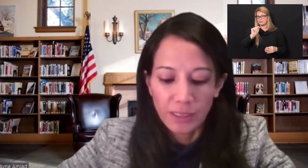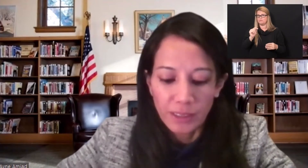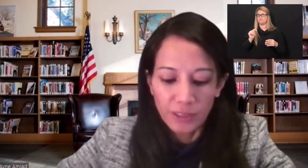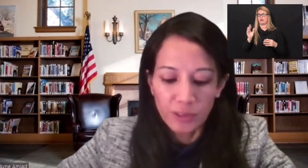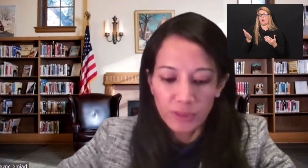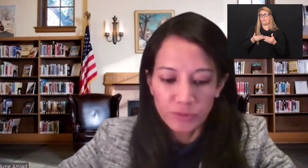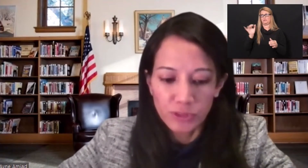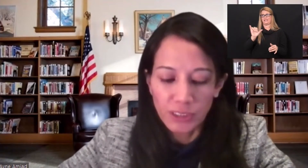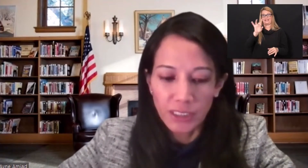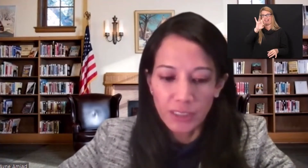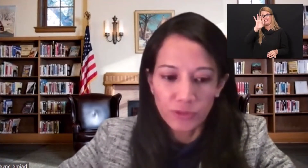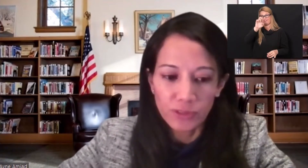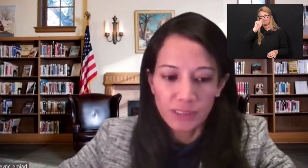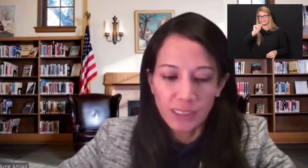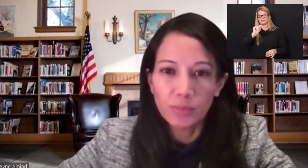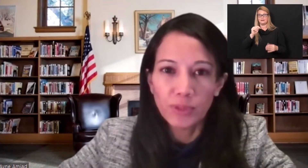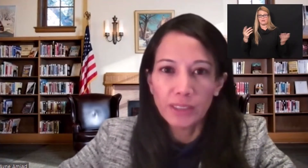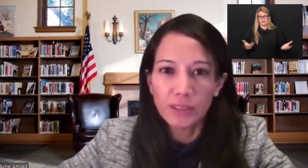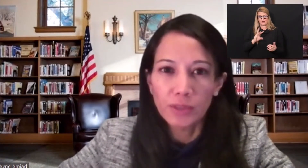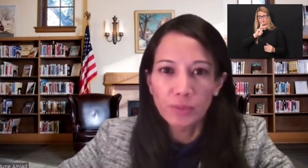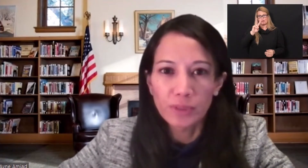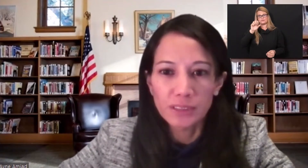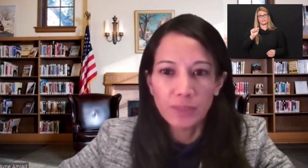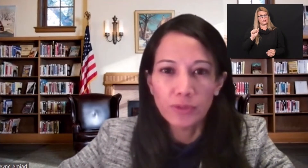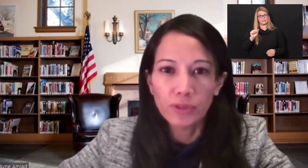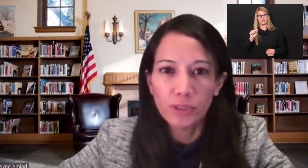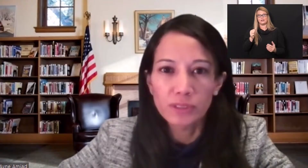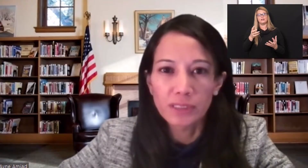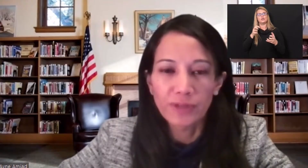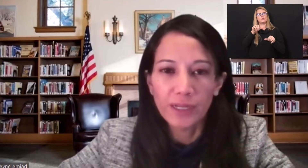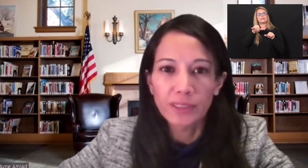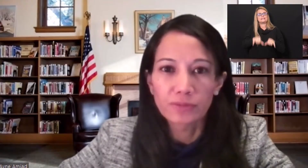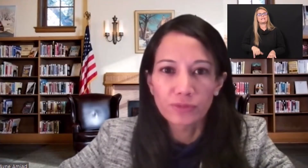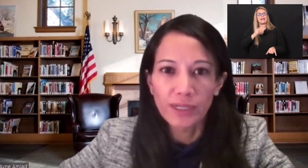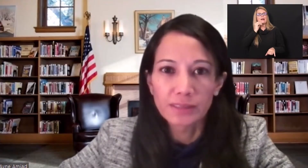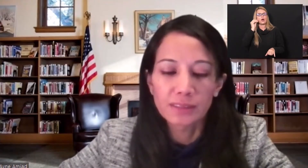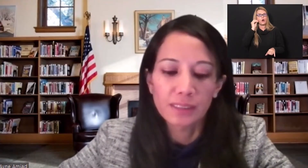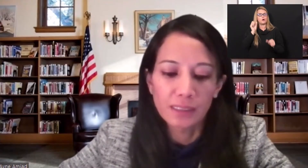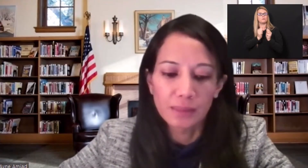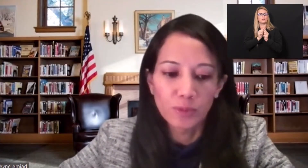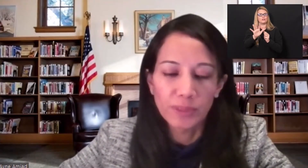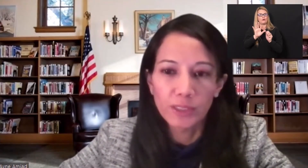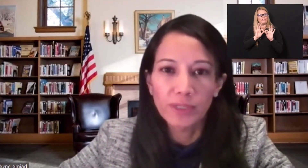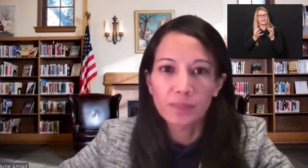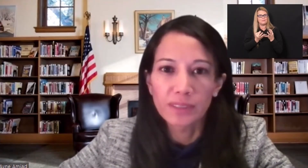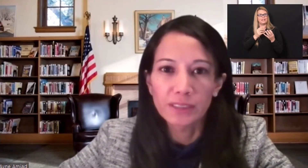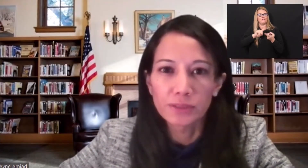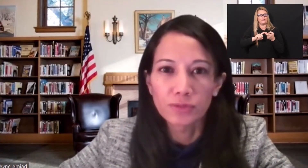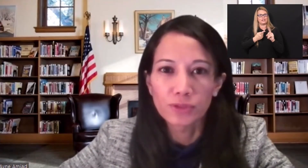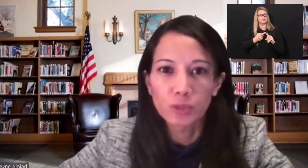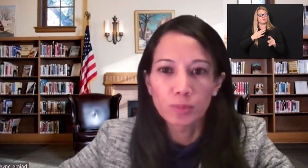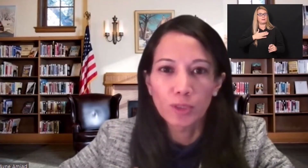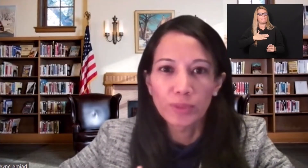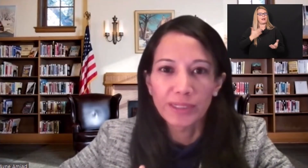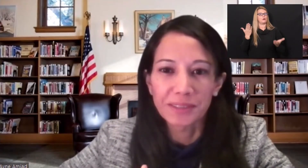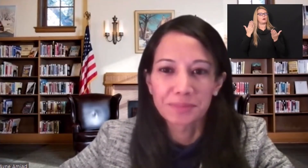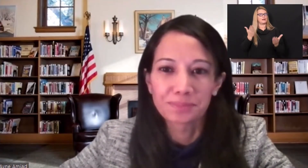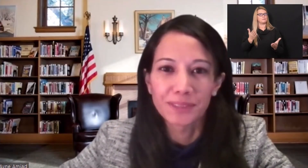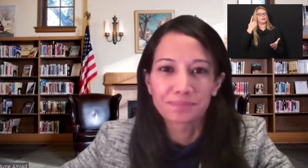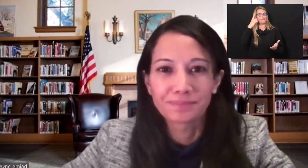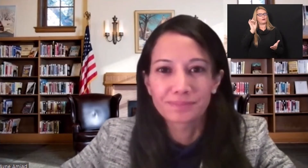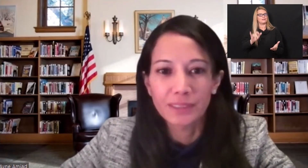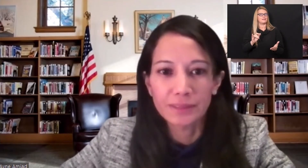But here in West Virginia, if you're going to celebrate, you want to stay with your close-knit family and friends, would be the recommendations for a Super Bowl